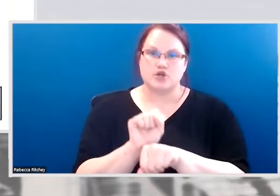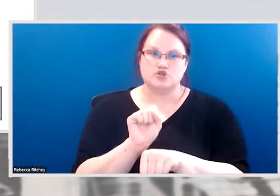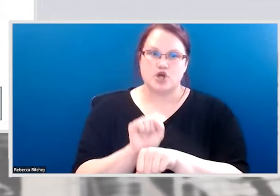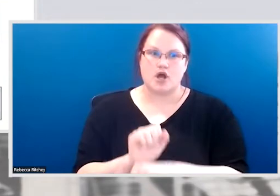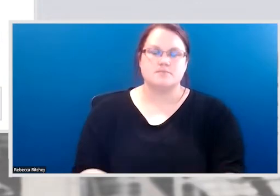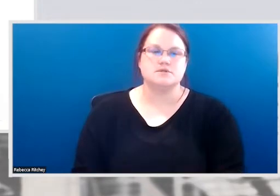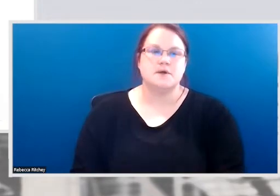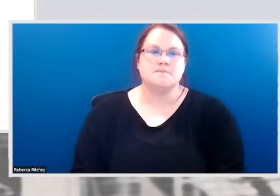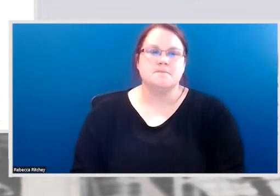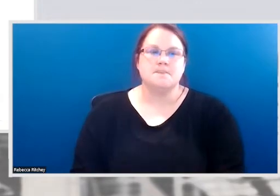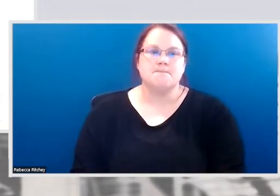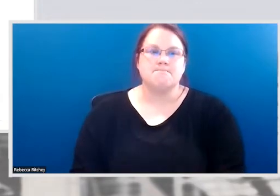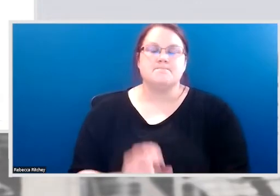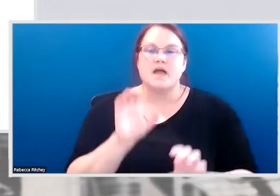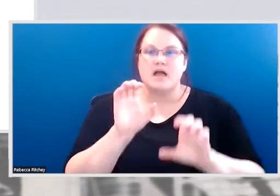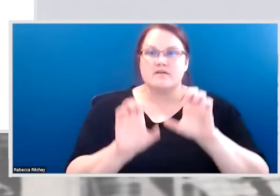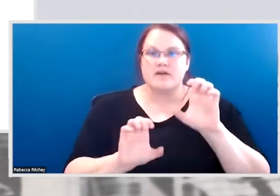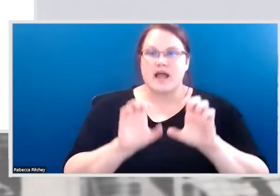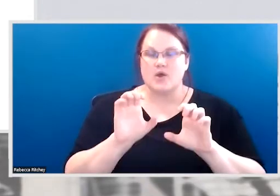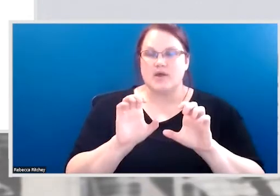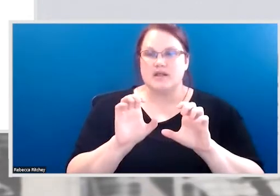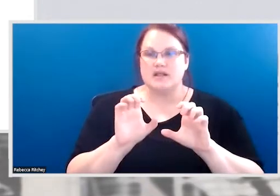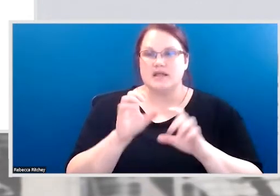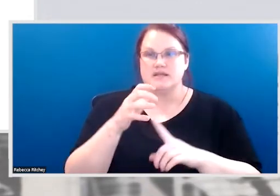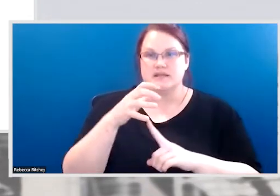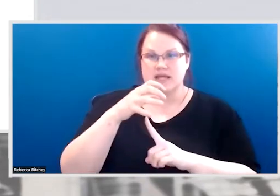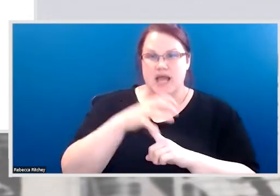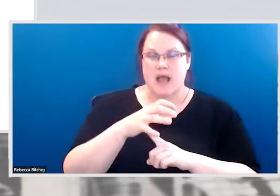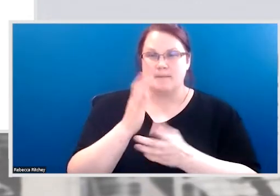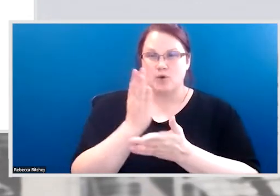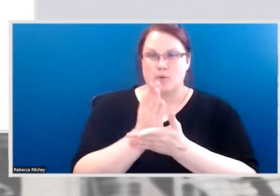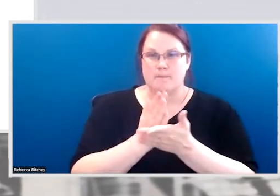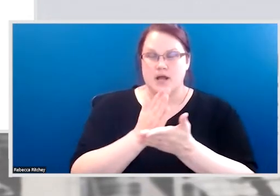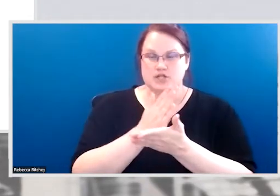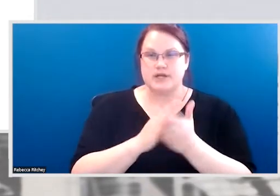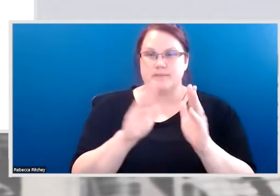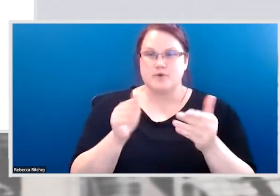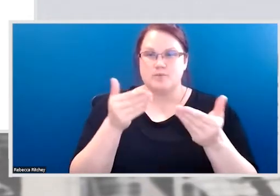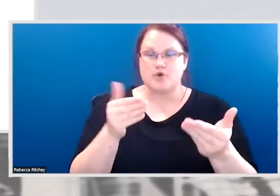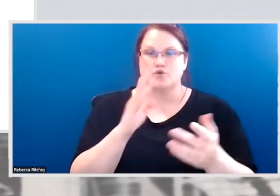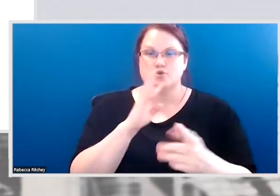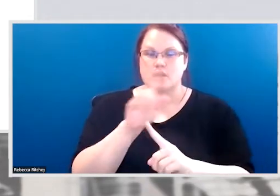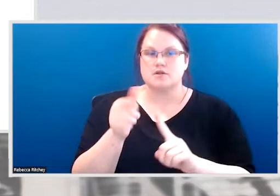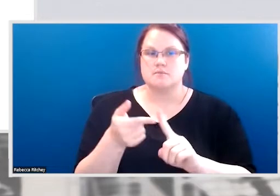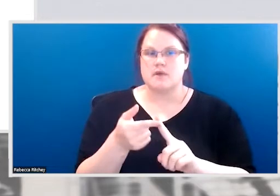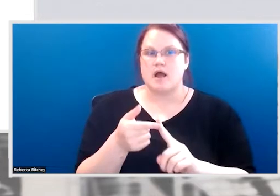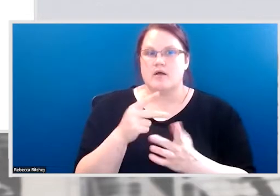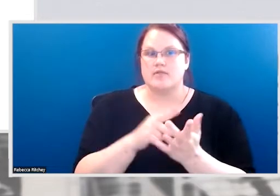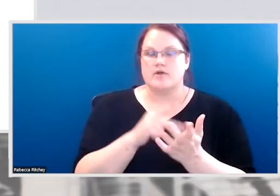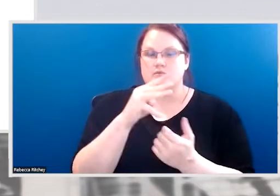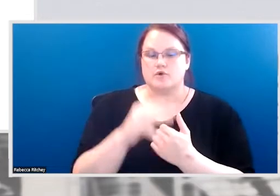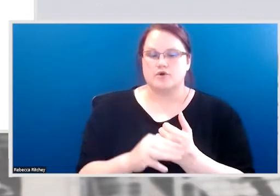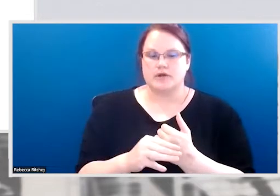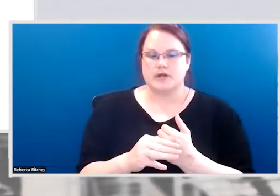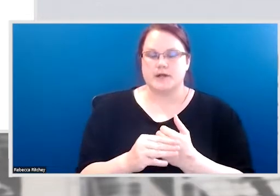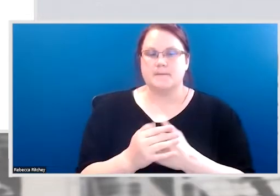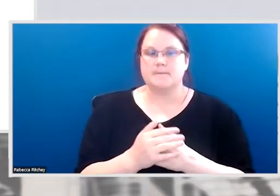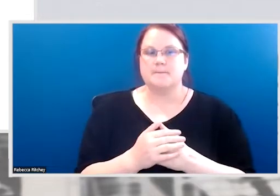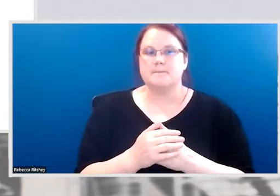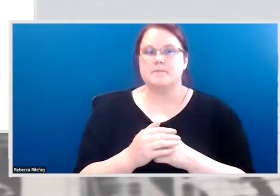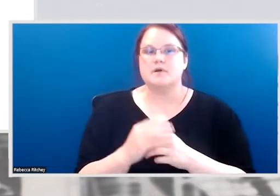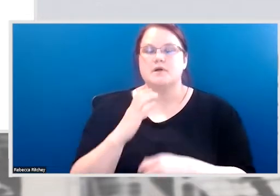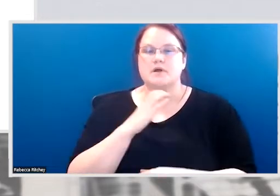of evaluating the capital budget proposals, I talked a little bit earlier about the Capital Program Facilitation Committee. Just as a